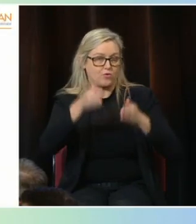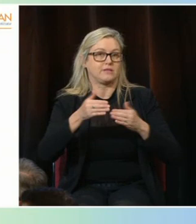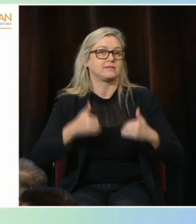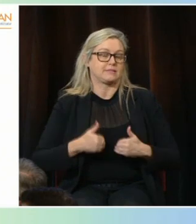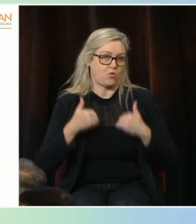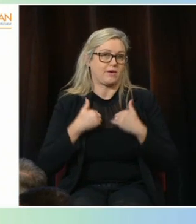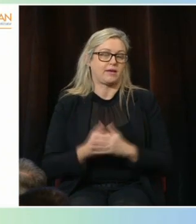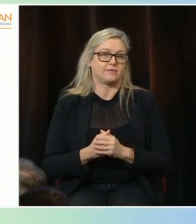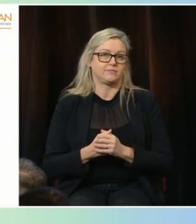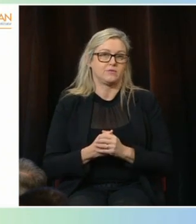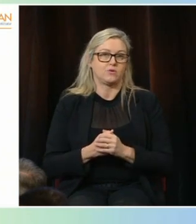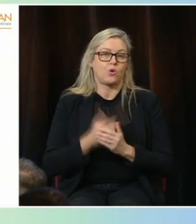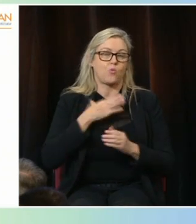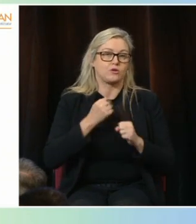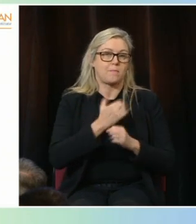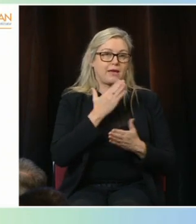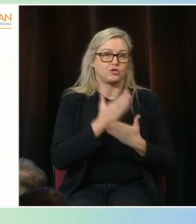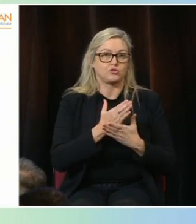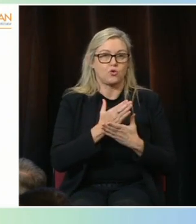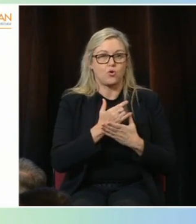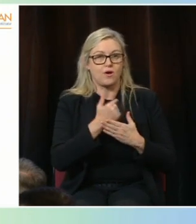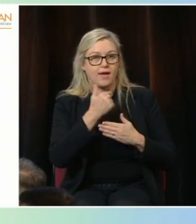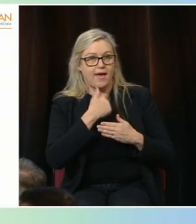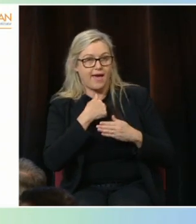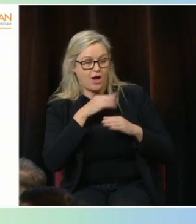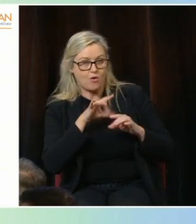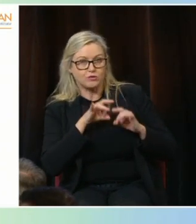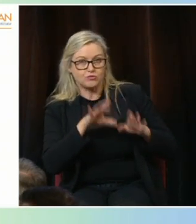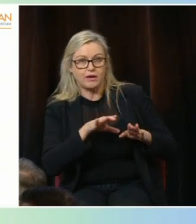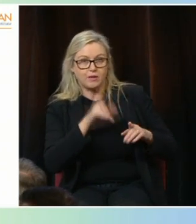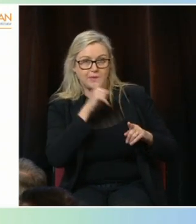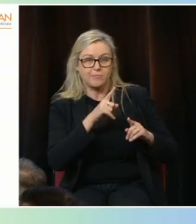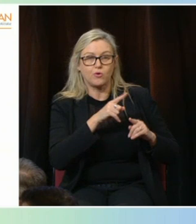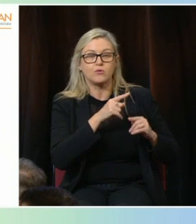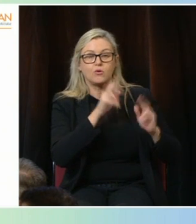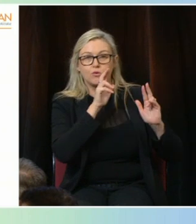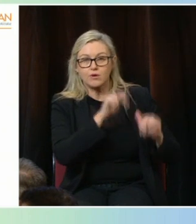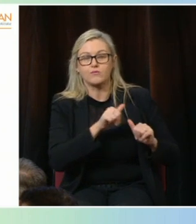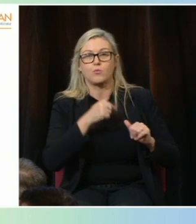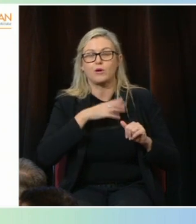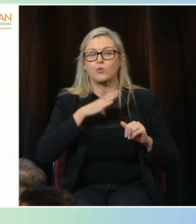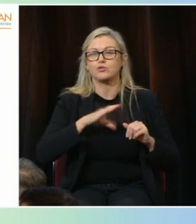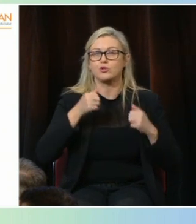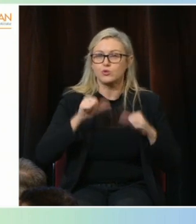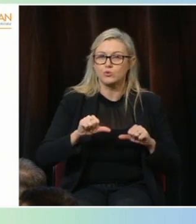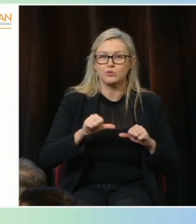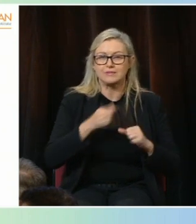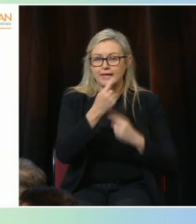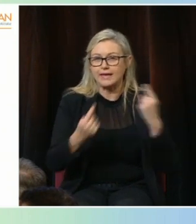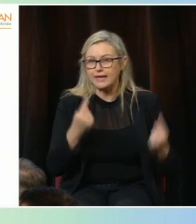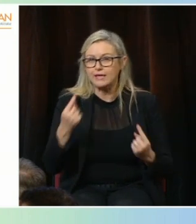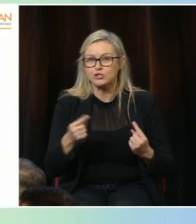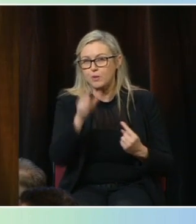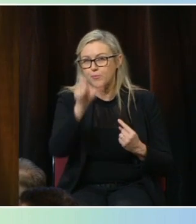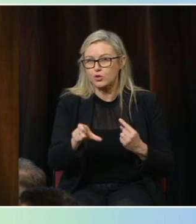is about making sure we're not leaving Australia's precious human capital on the Shelf productivity growth is about making the best use of every Australian who is